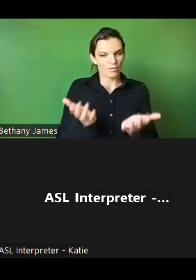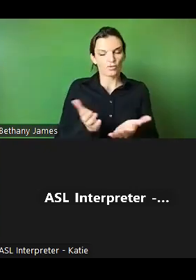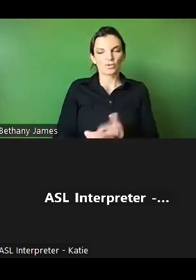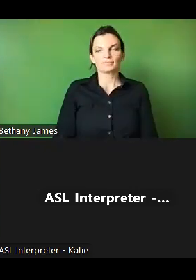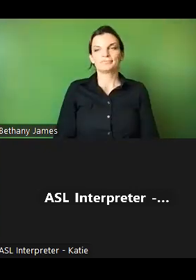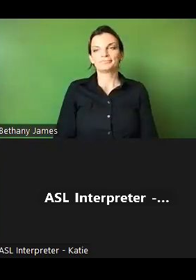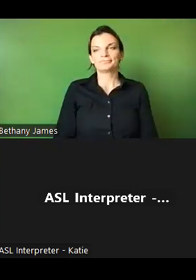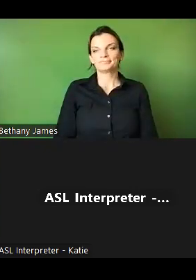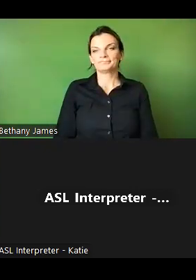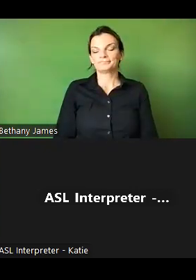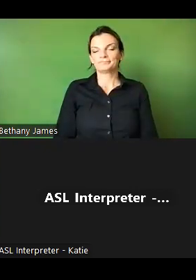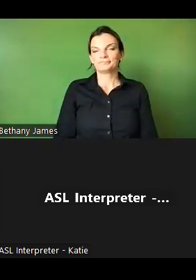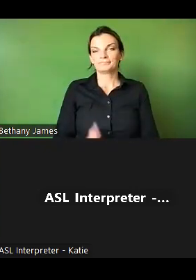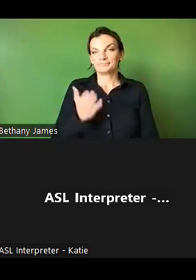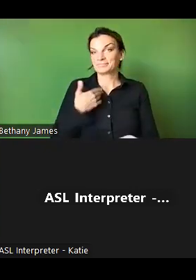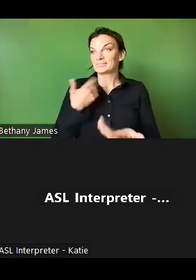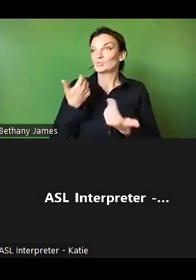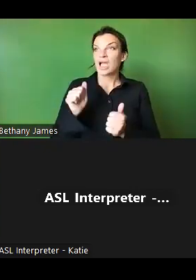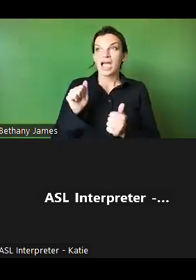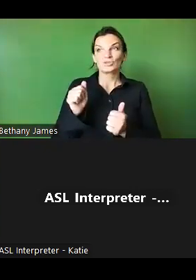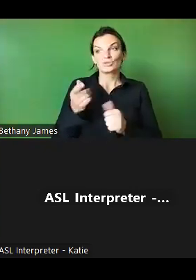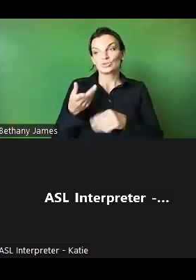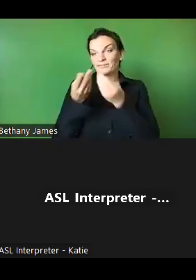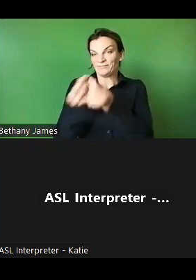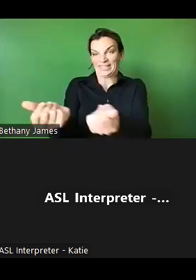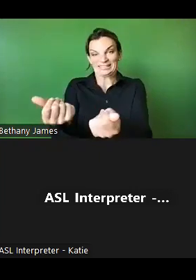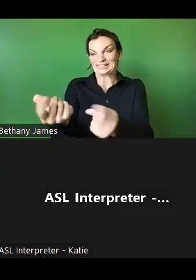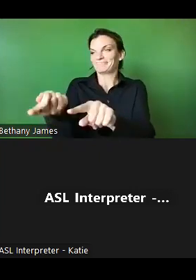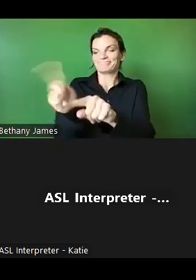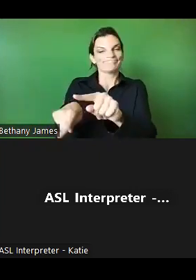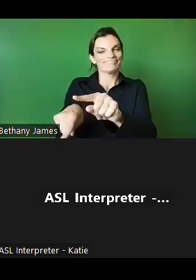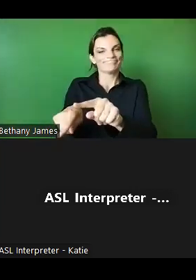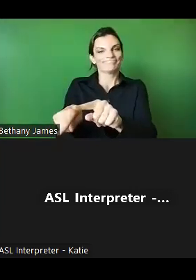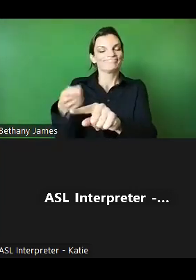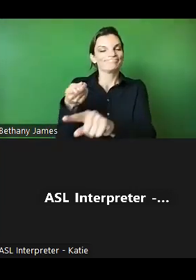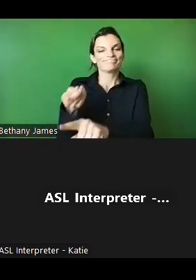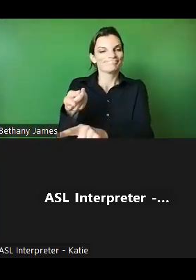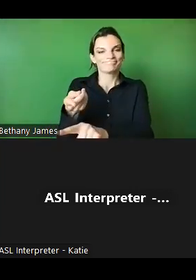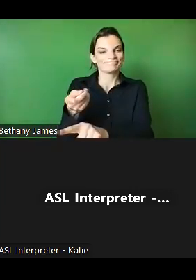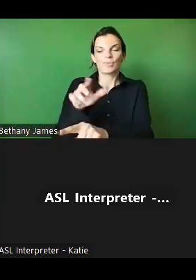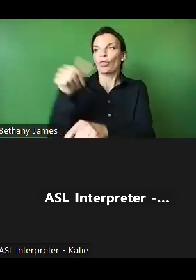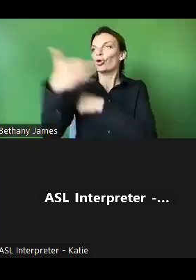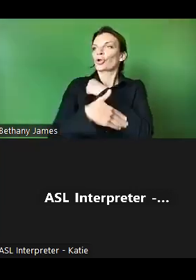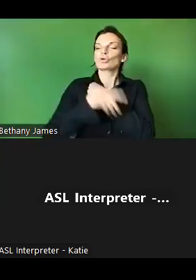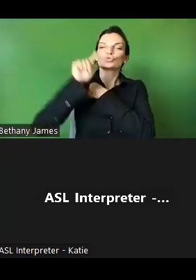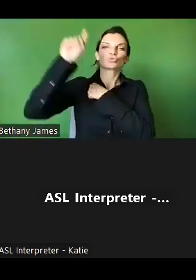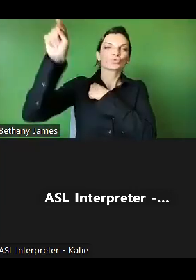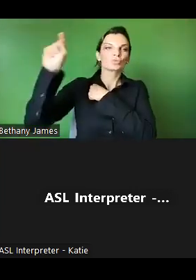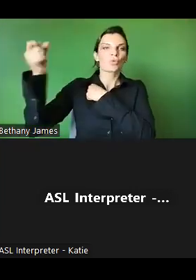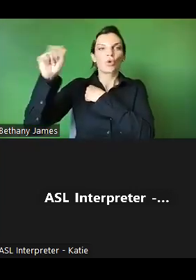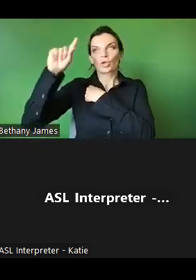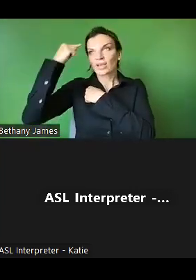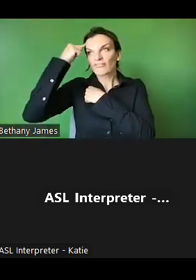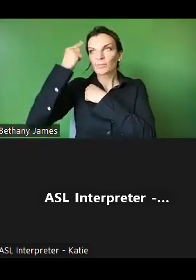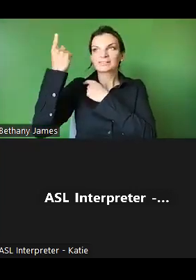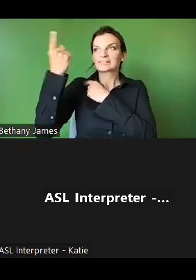Maybe we can't fix some terrible thing that's going on in another country or in a governmental